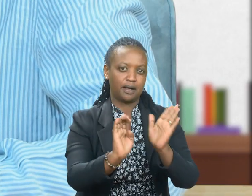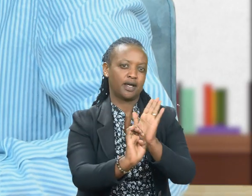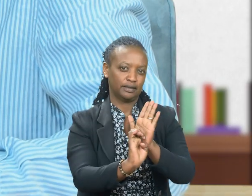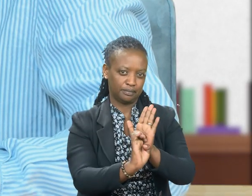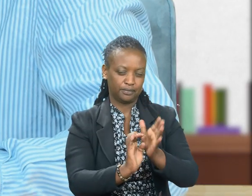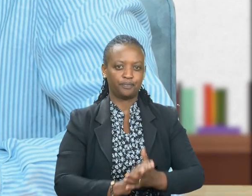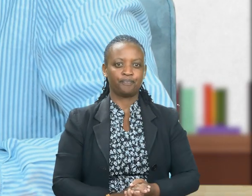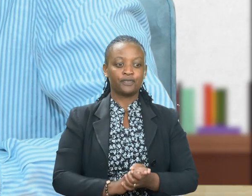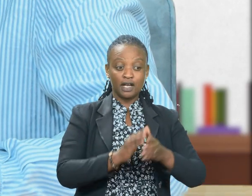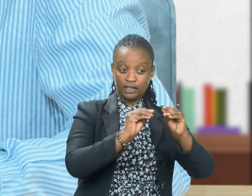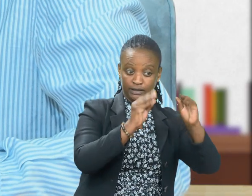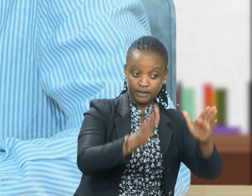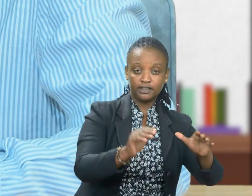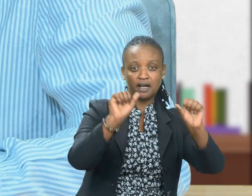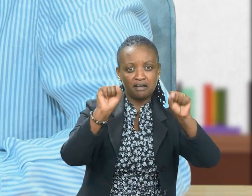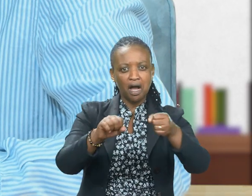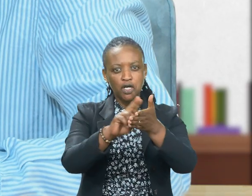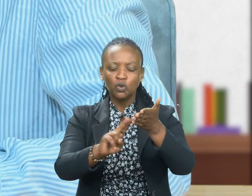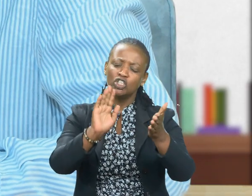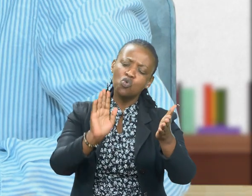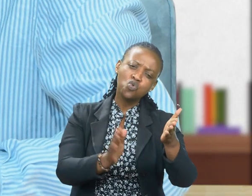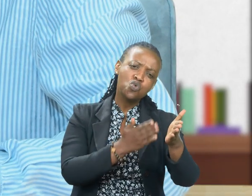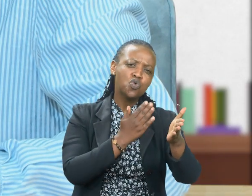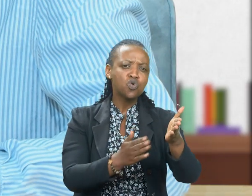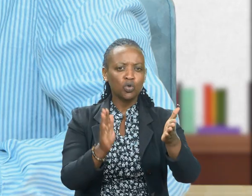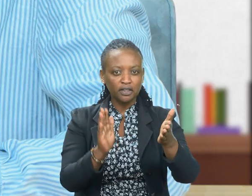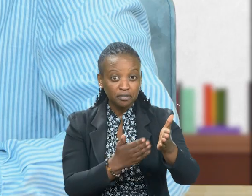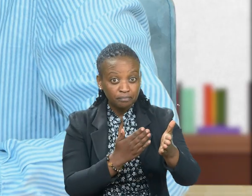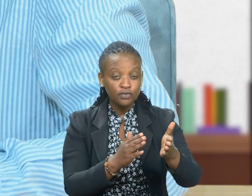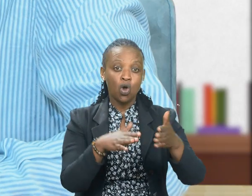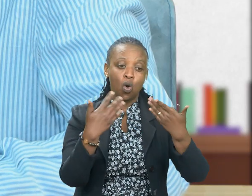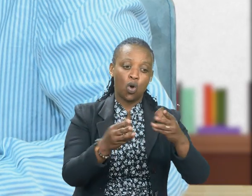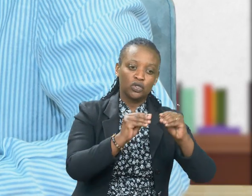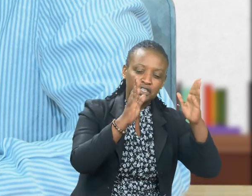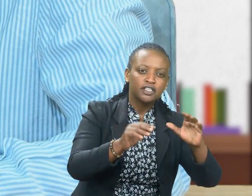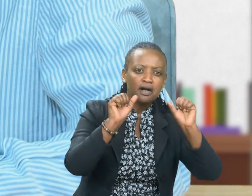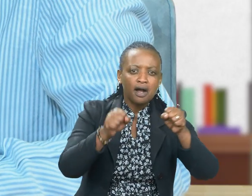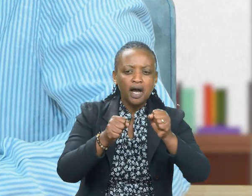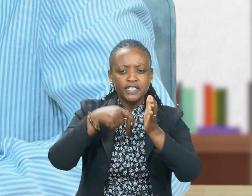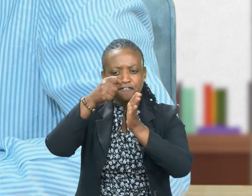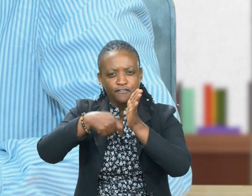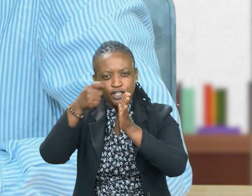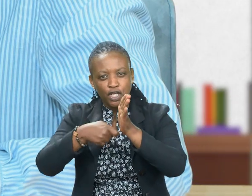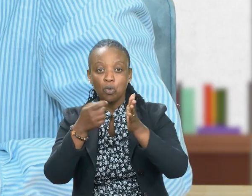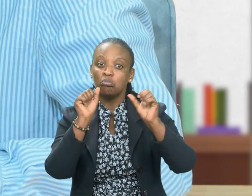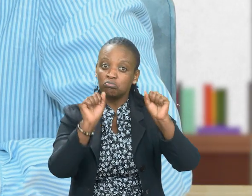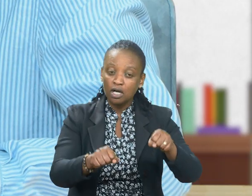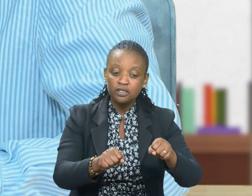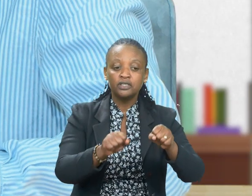learners. For example, a teacher can use a song, a teacher can play a